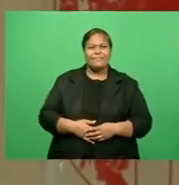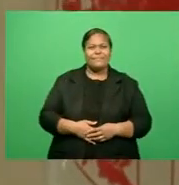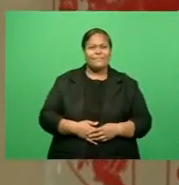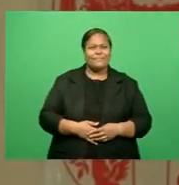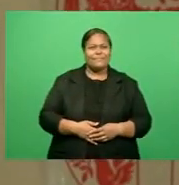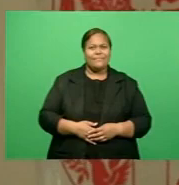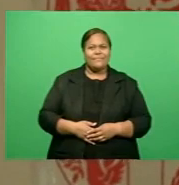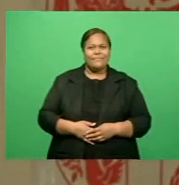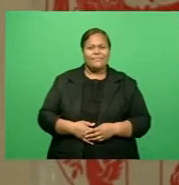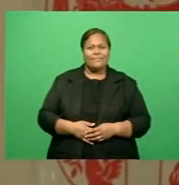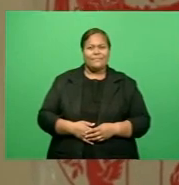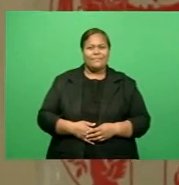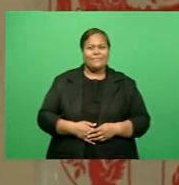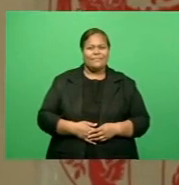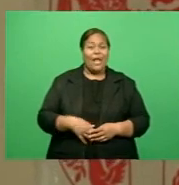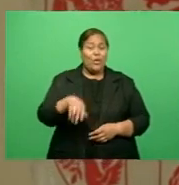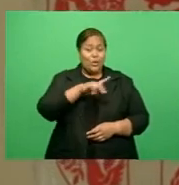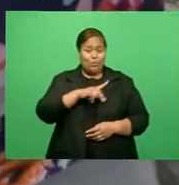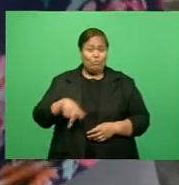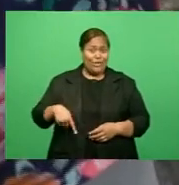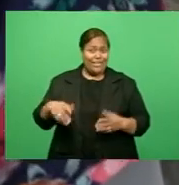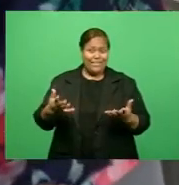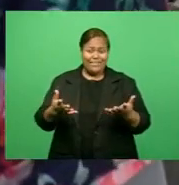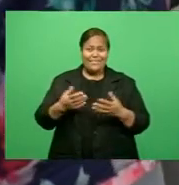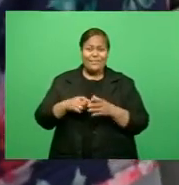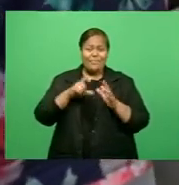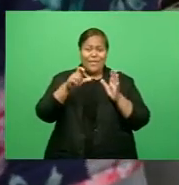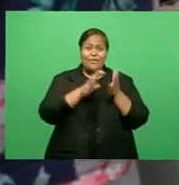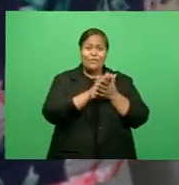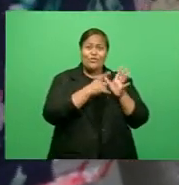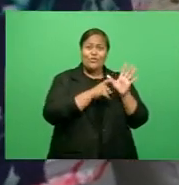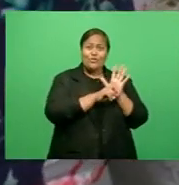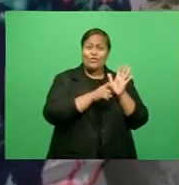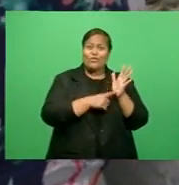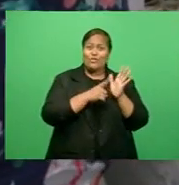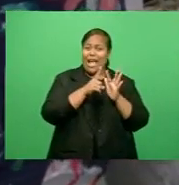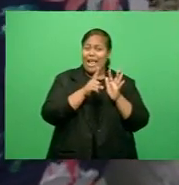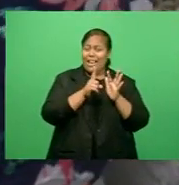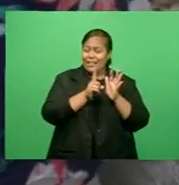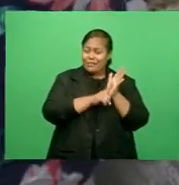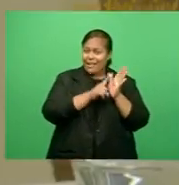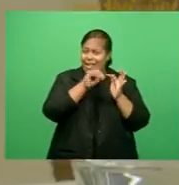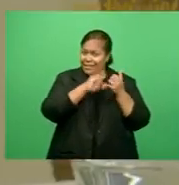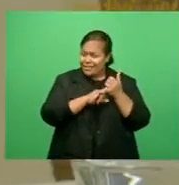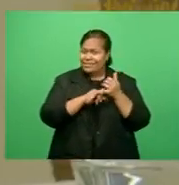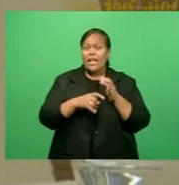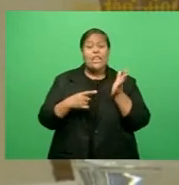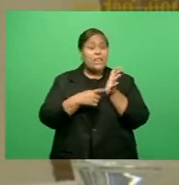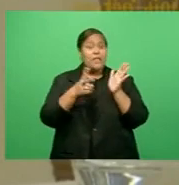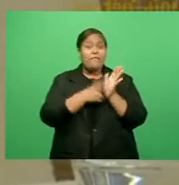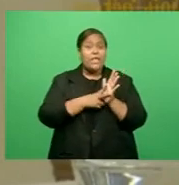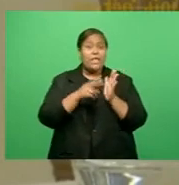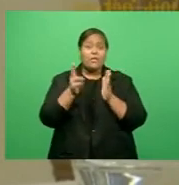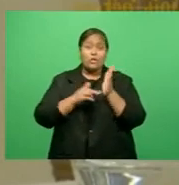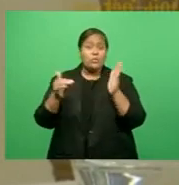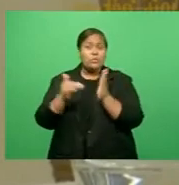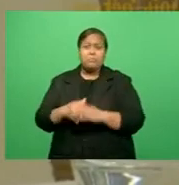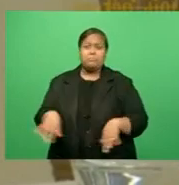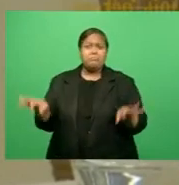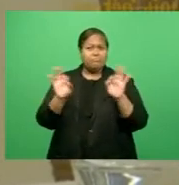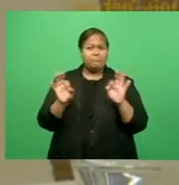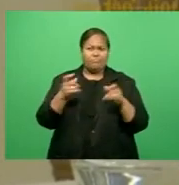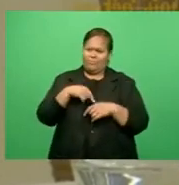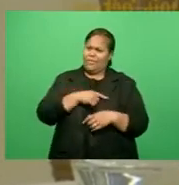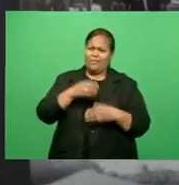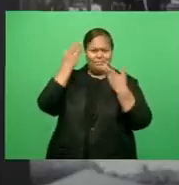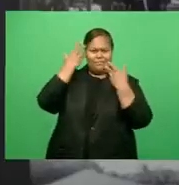Charles, and yeah. So it wasn't even televised in New Zealand, so we didn't get anything. I only knew of